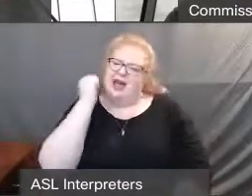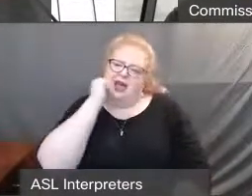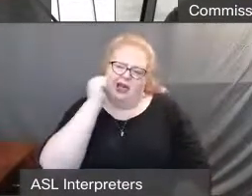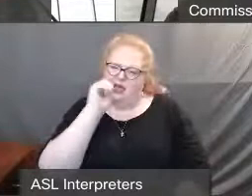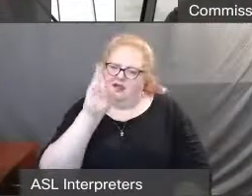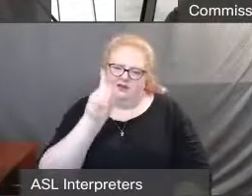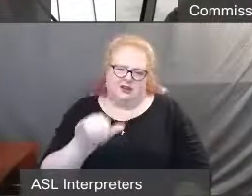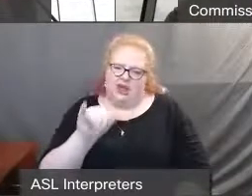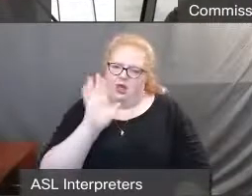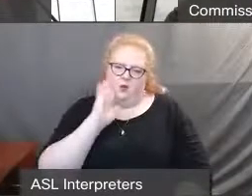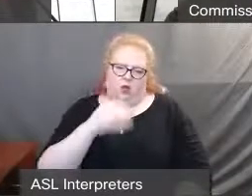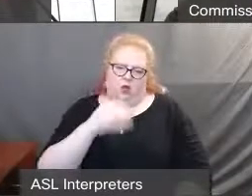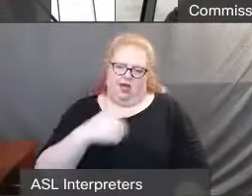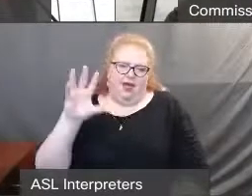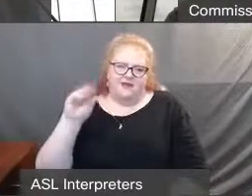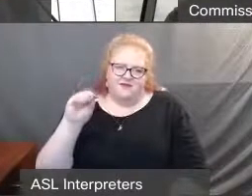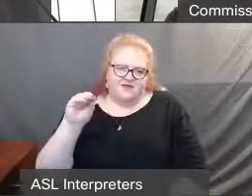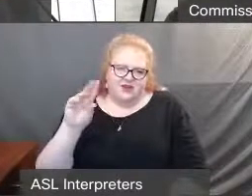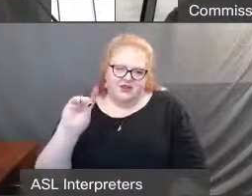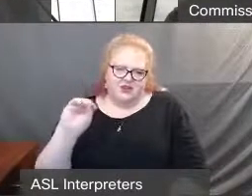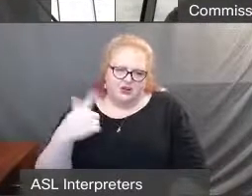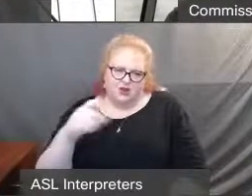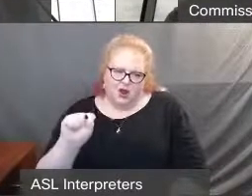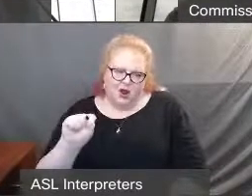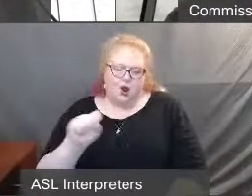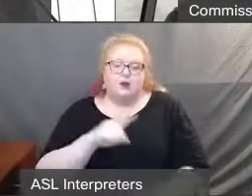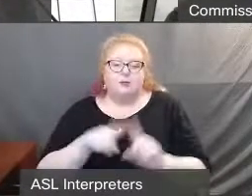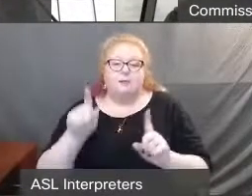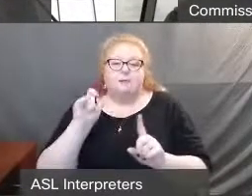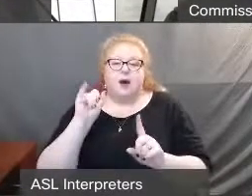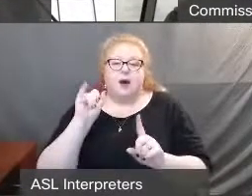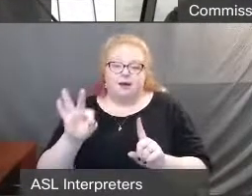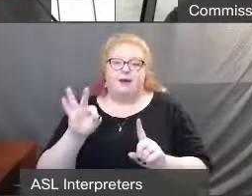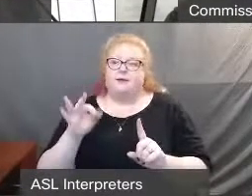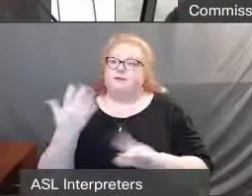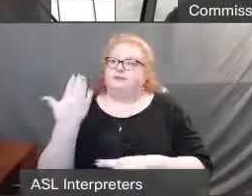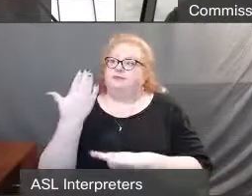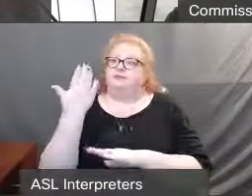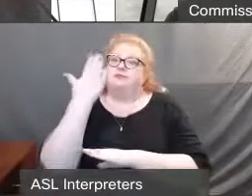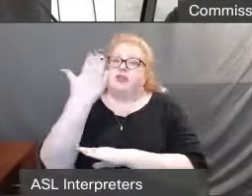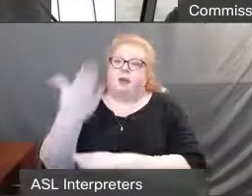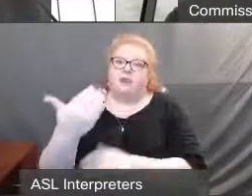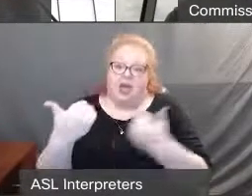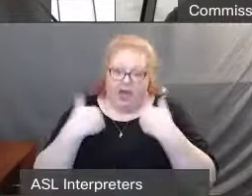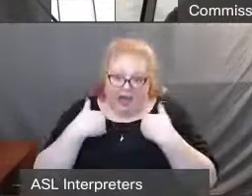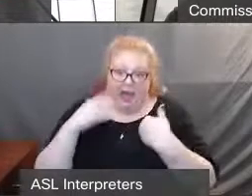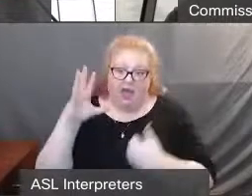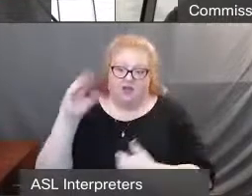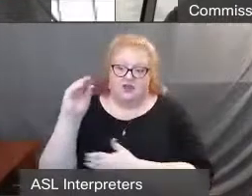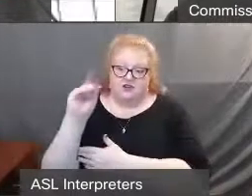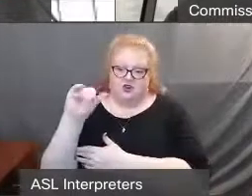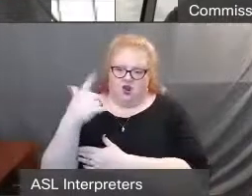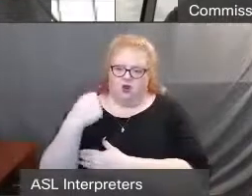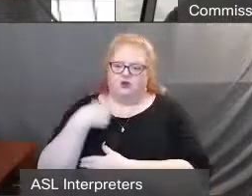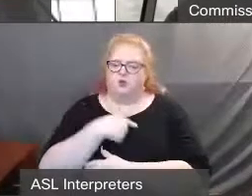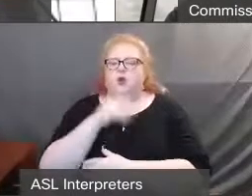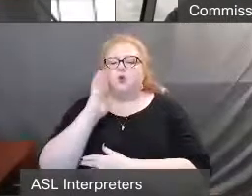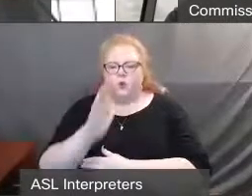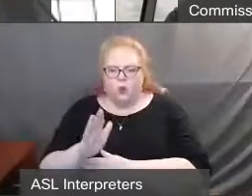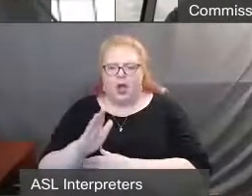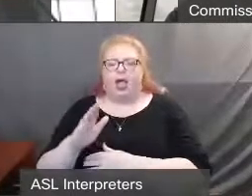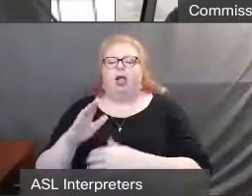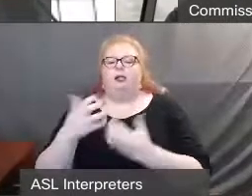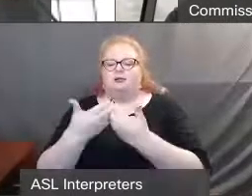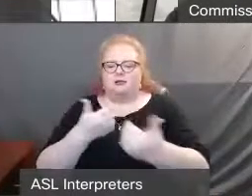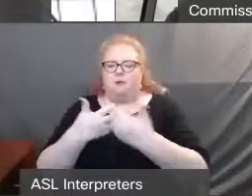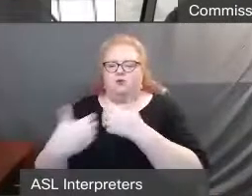dogs. But when there is a day where there is 50 dogs, we will be taking them in groups outside. So again, not